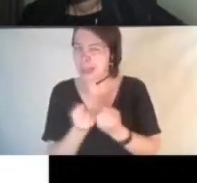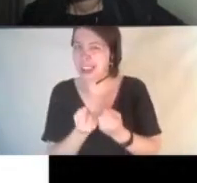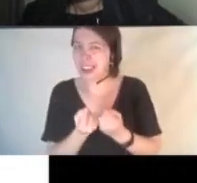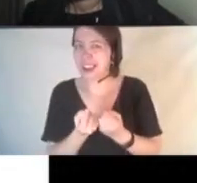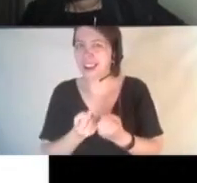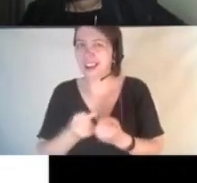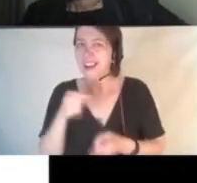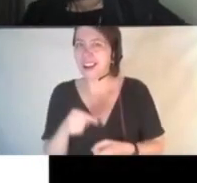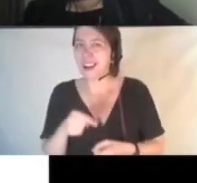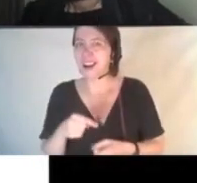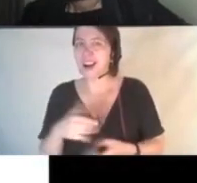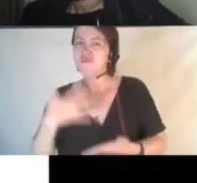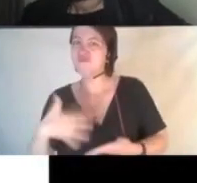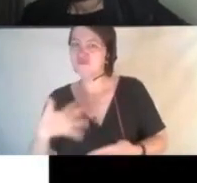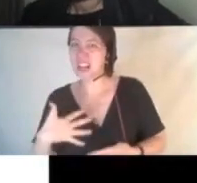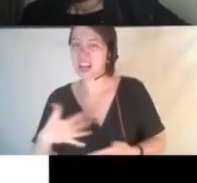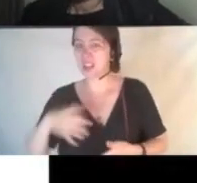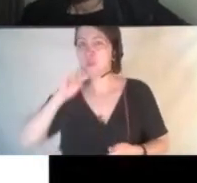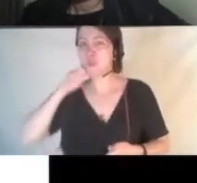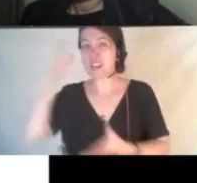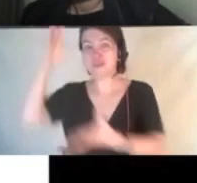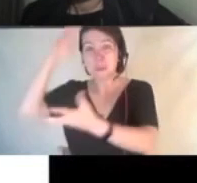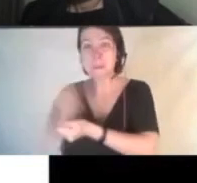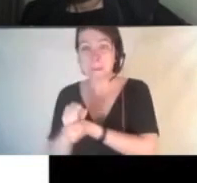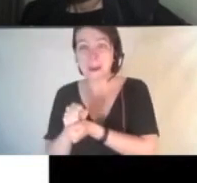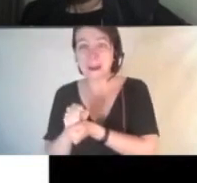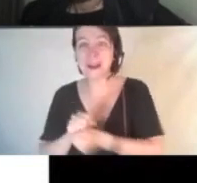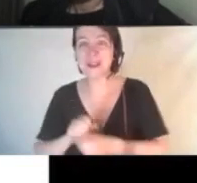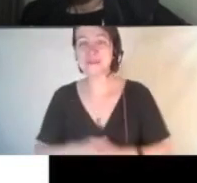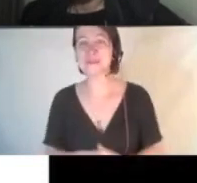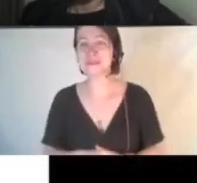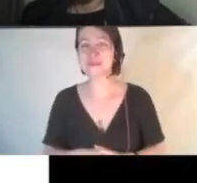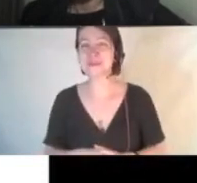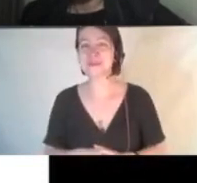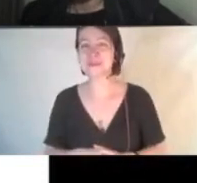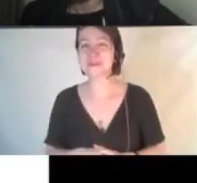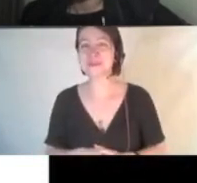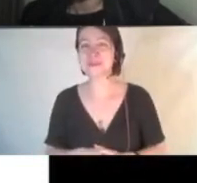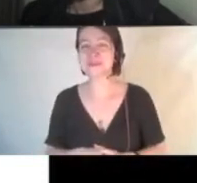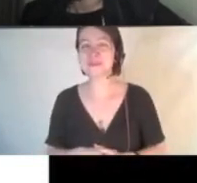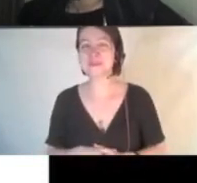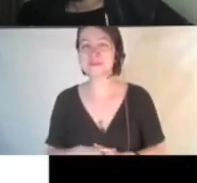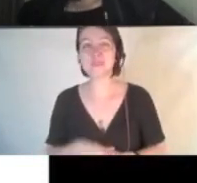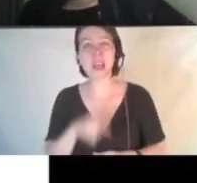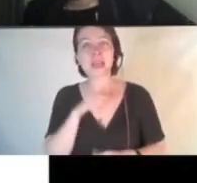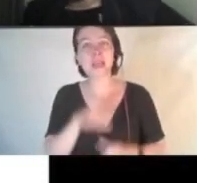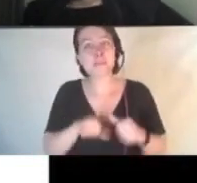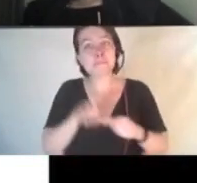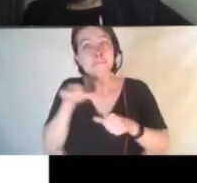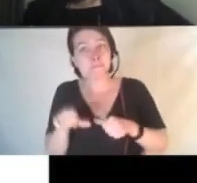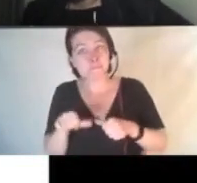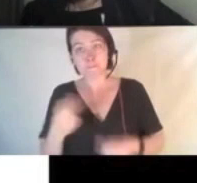I would remember. Yeah. And then from there, the next thing was that you and